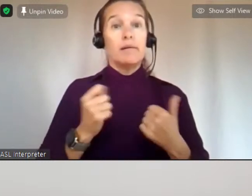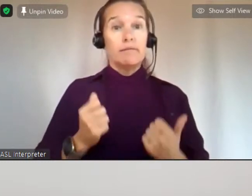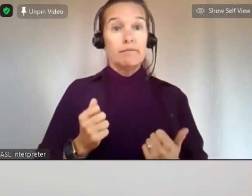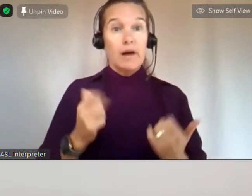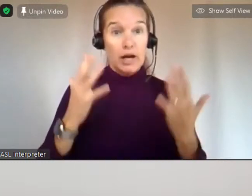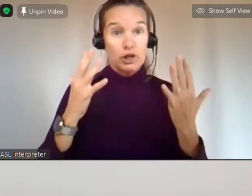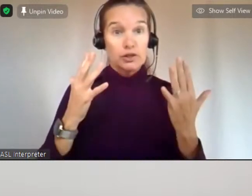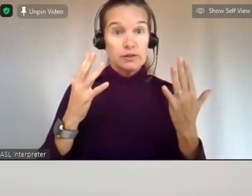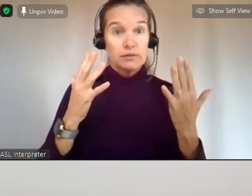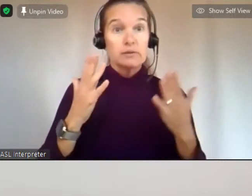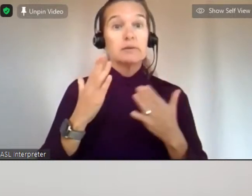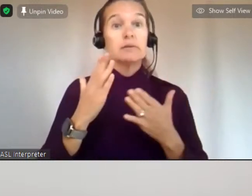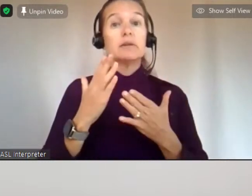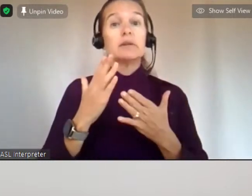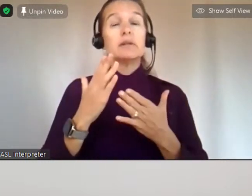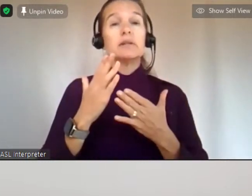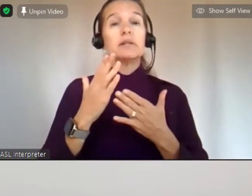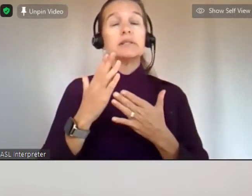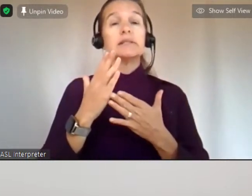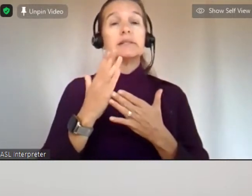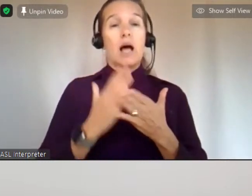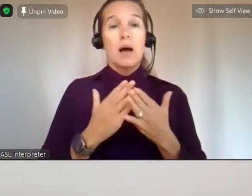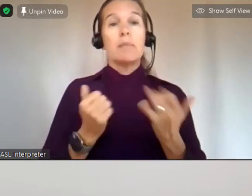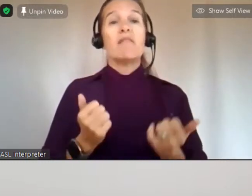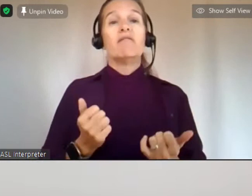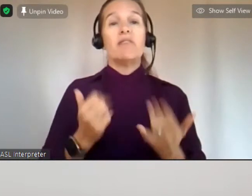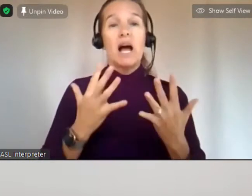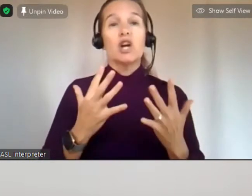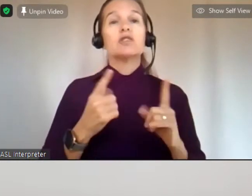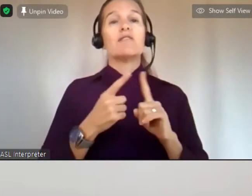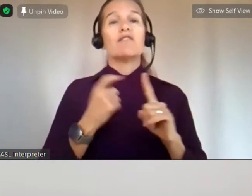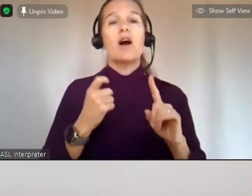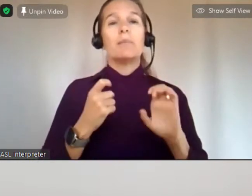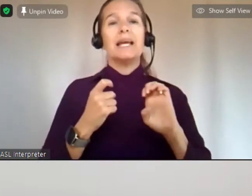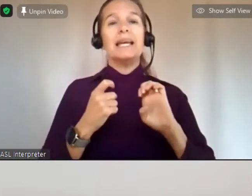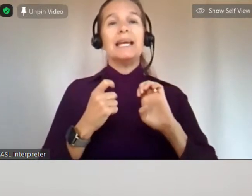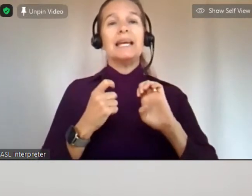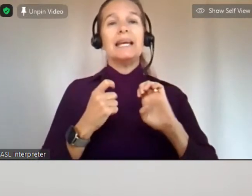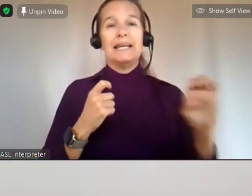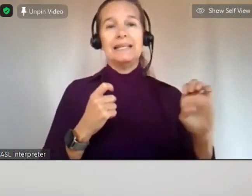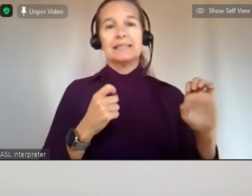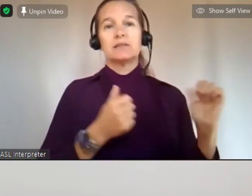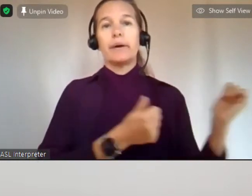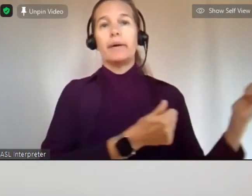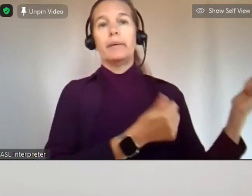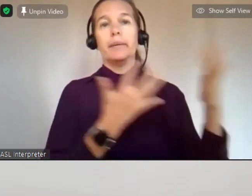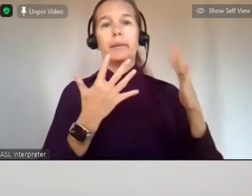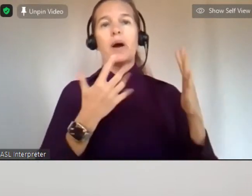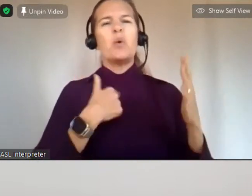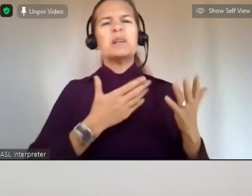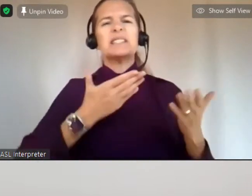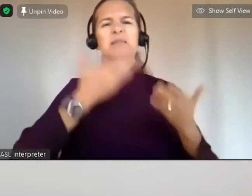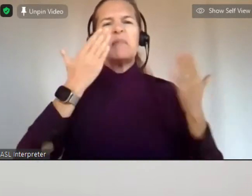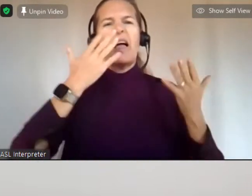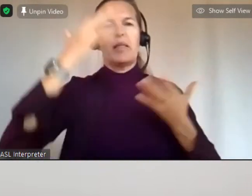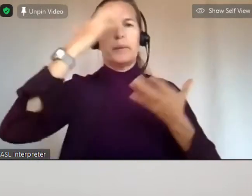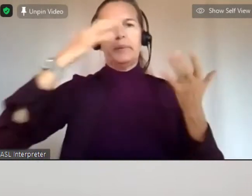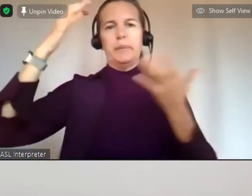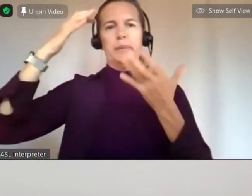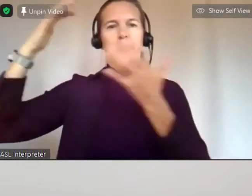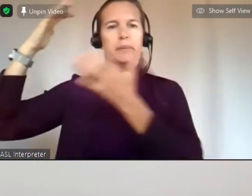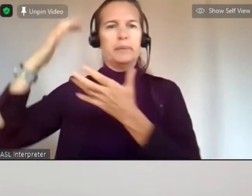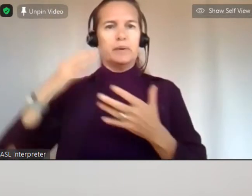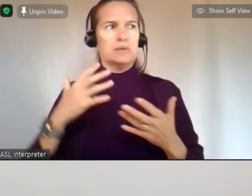Some are coming over the hill, or they're not coming over the hill, but they're coming from the east, and we certainly are smelling them First, before I get into